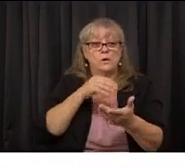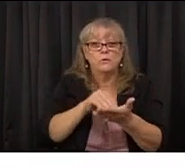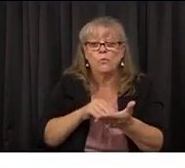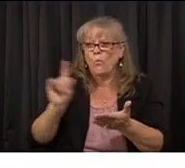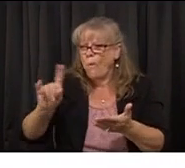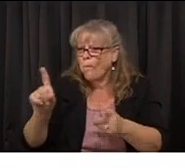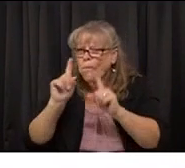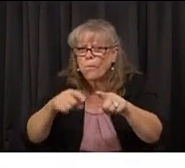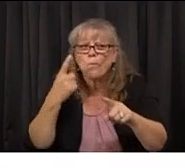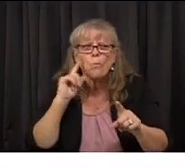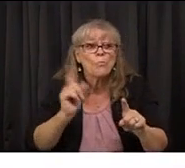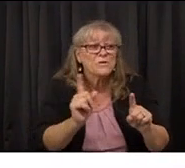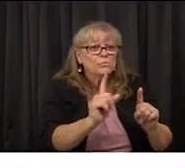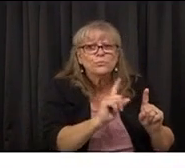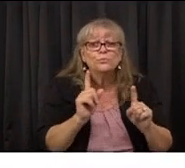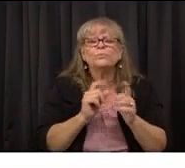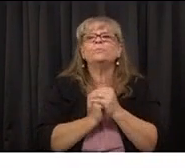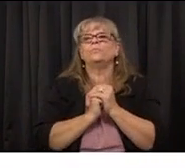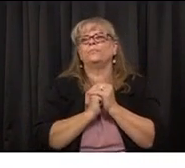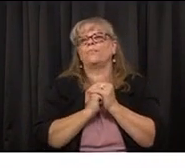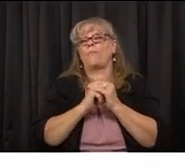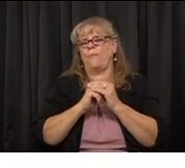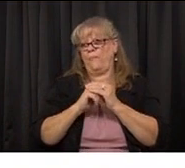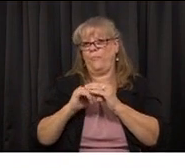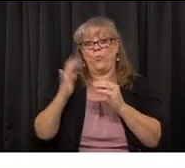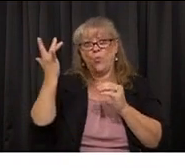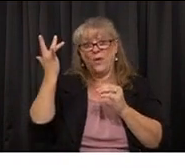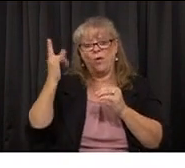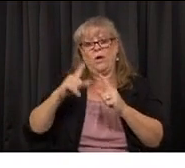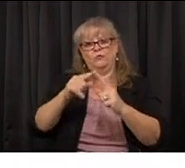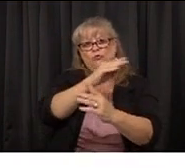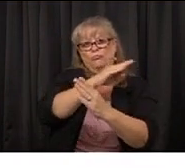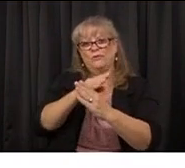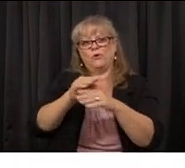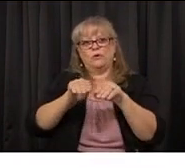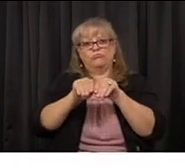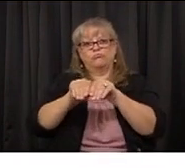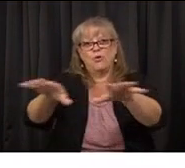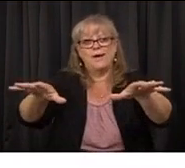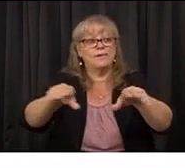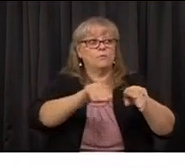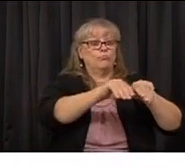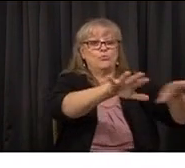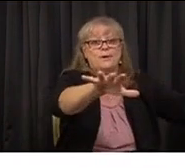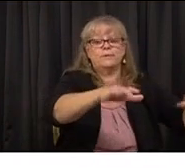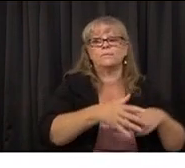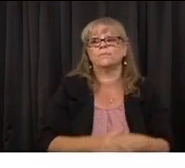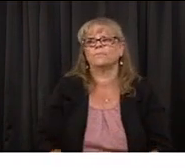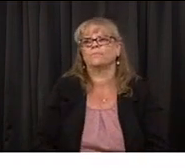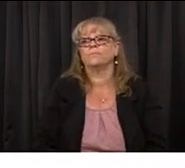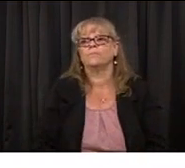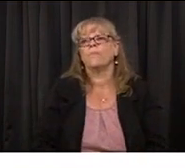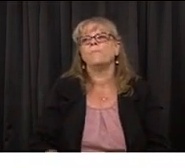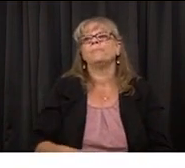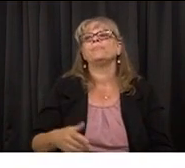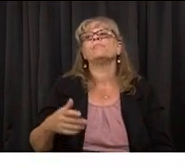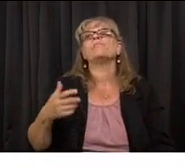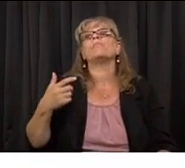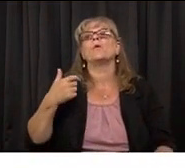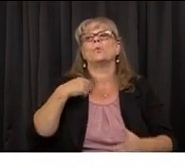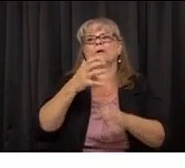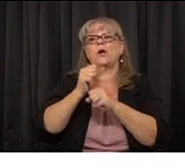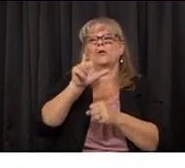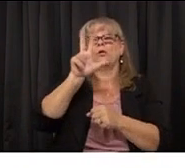contained in Colorado. We've also have another 300,000 swabs that have purchased and delivered from within suppliers within U.S.